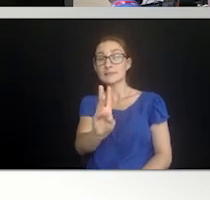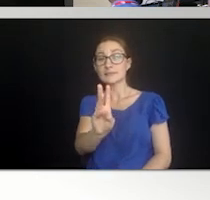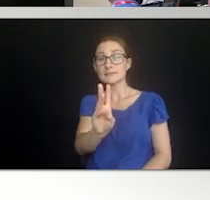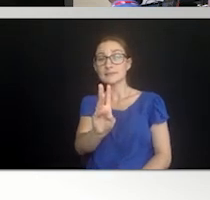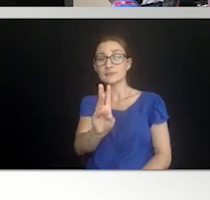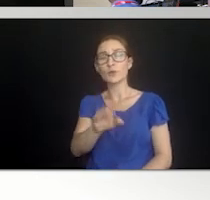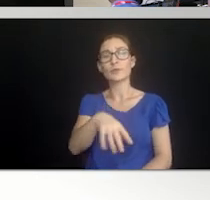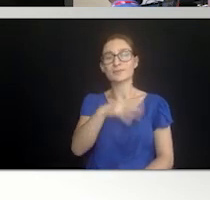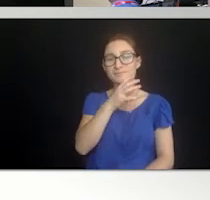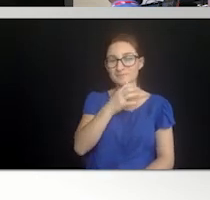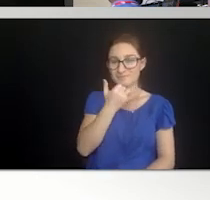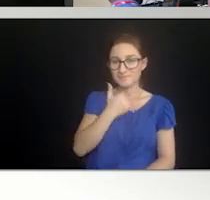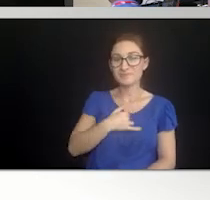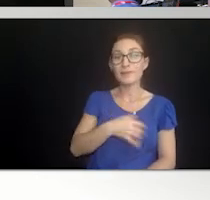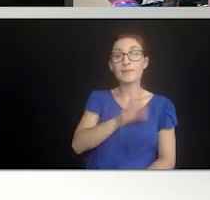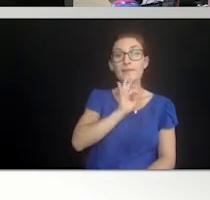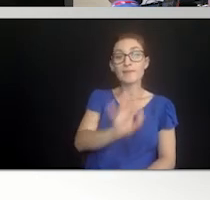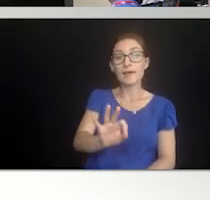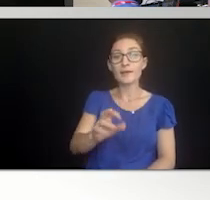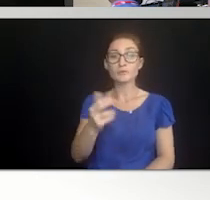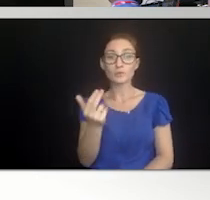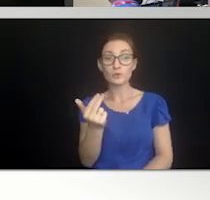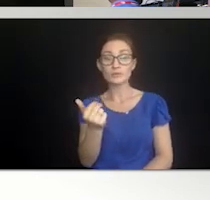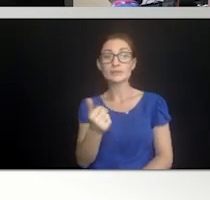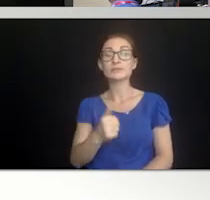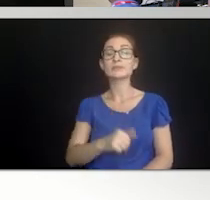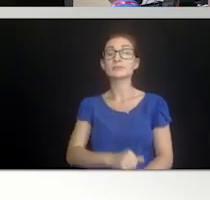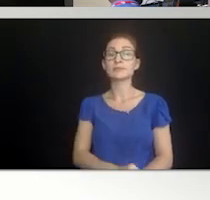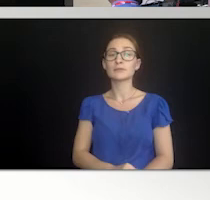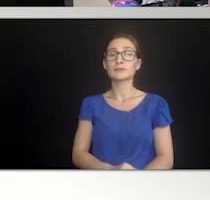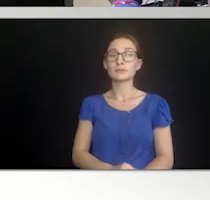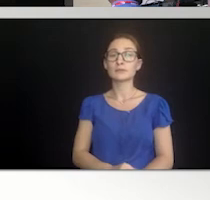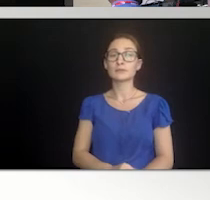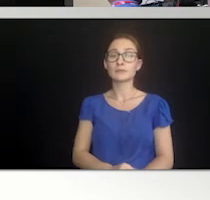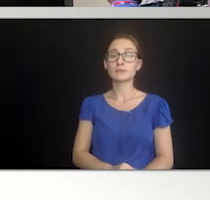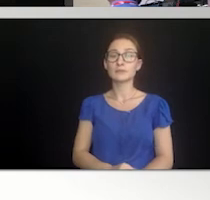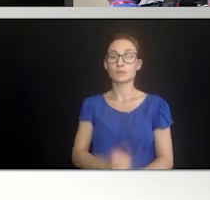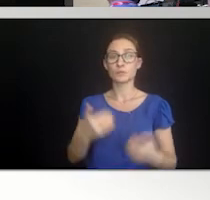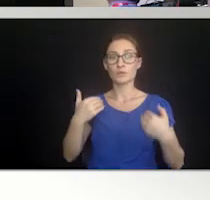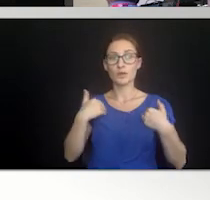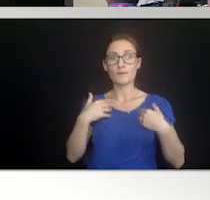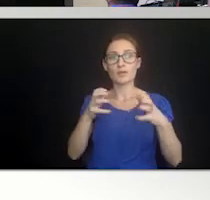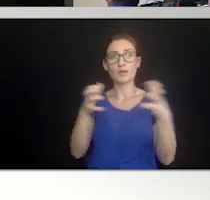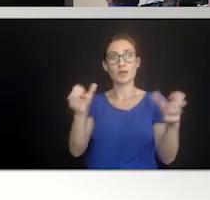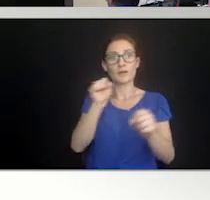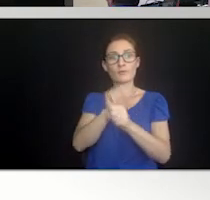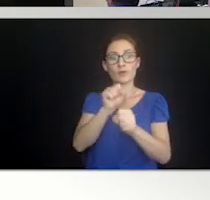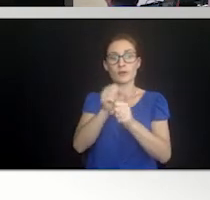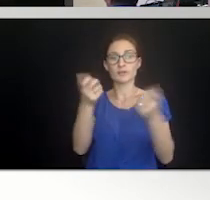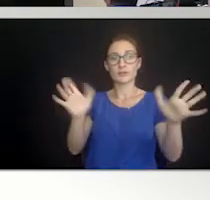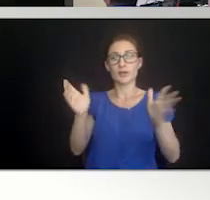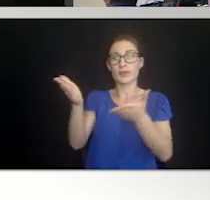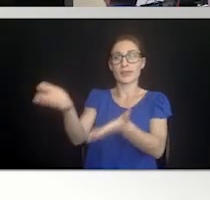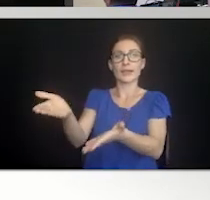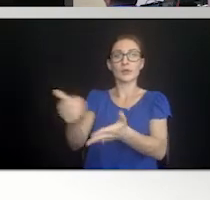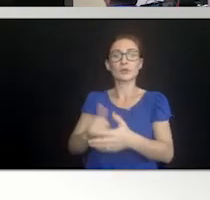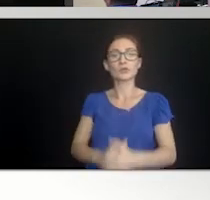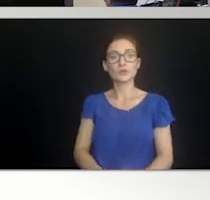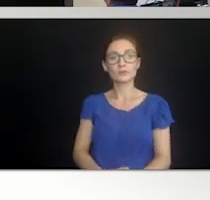18. We click in there, we can see that we've already gotten this considerable amount of work done